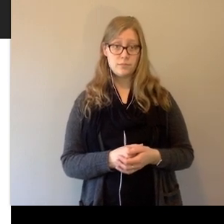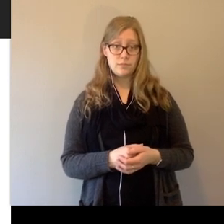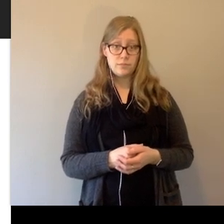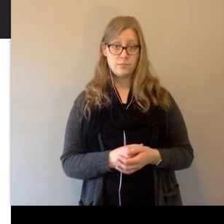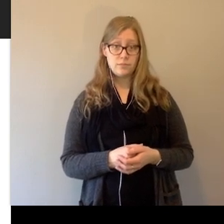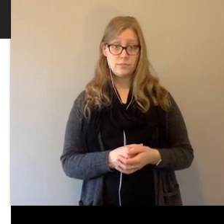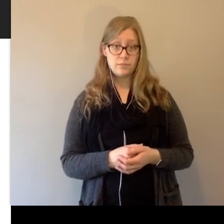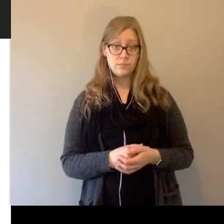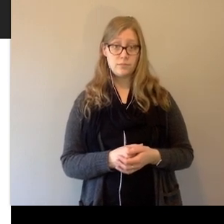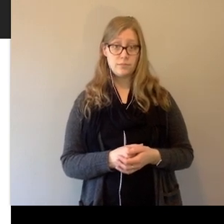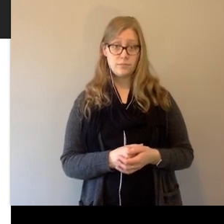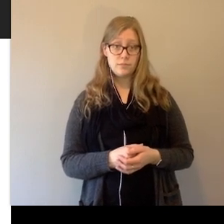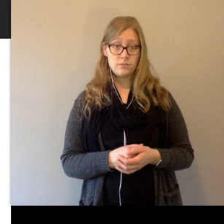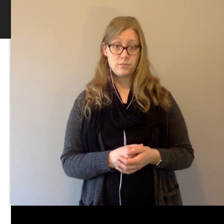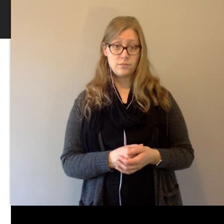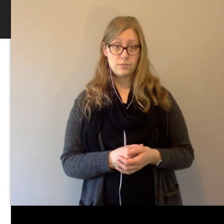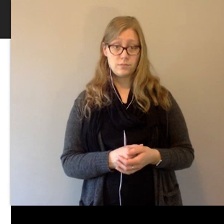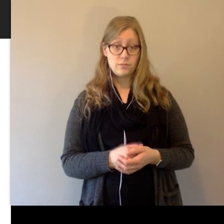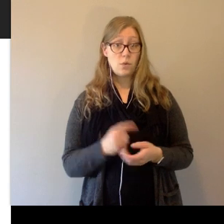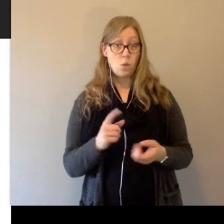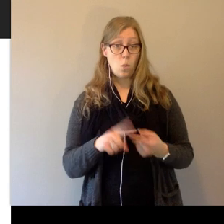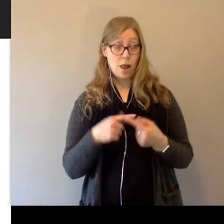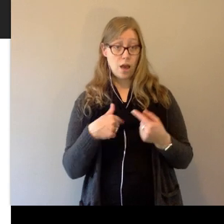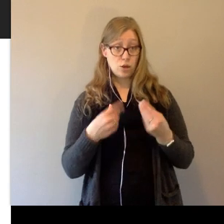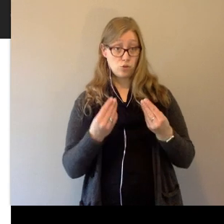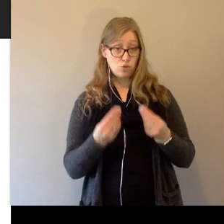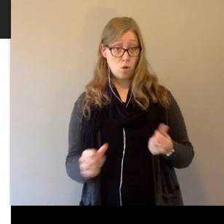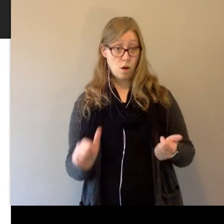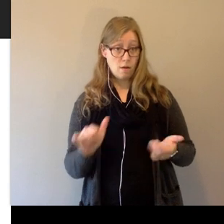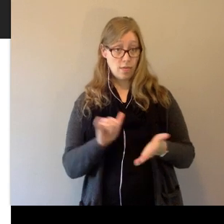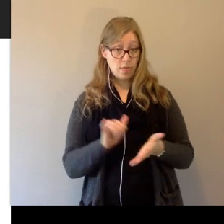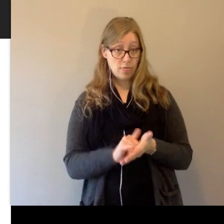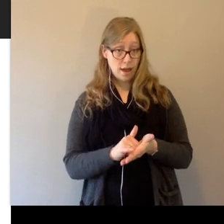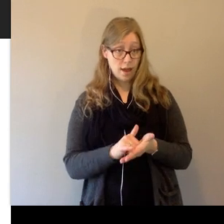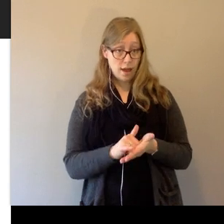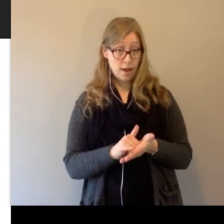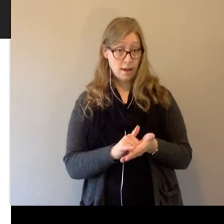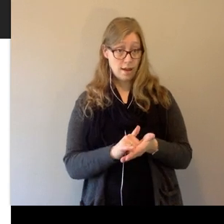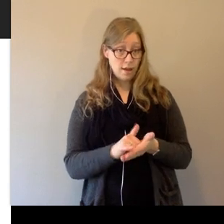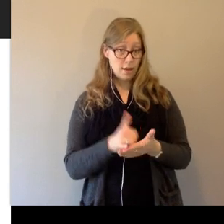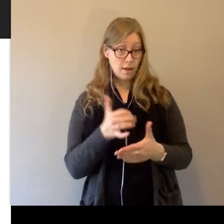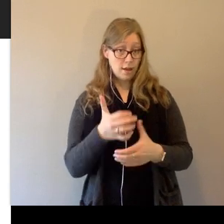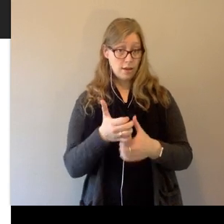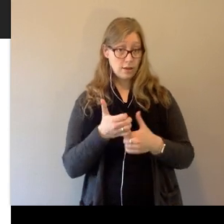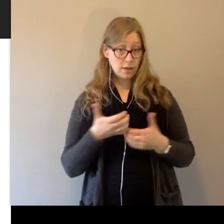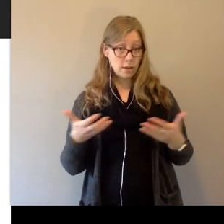And so when I solve this, I'm going to get